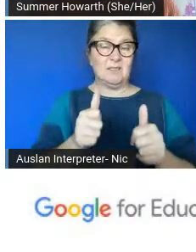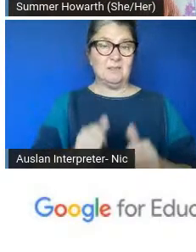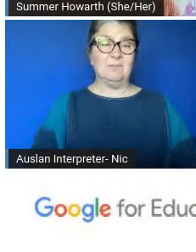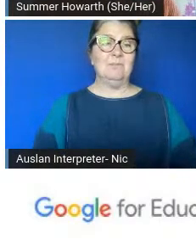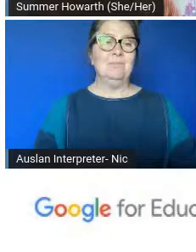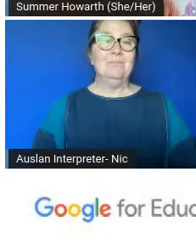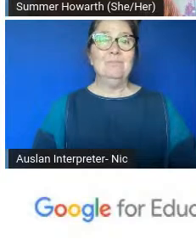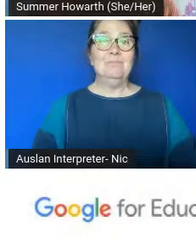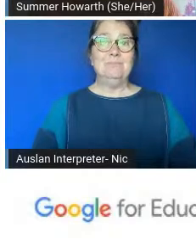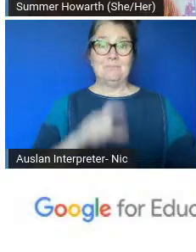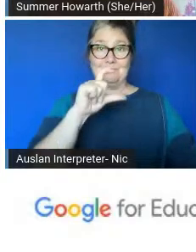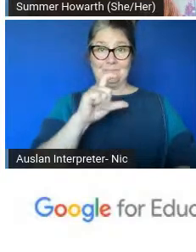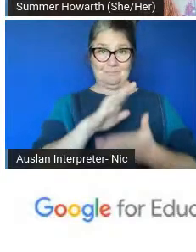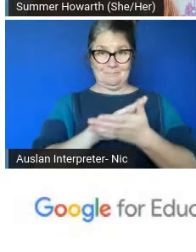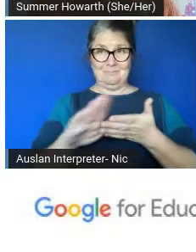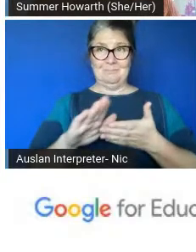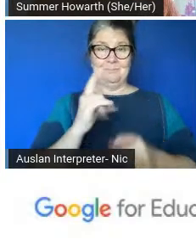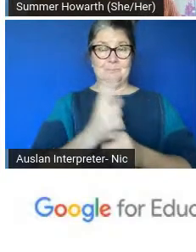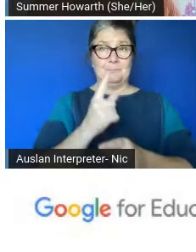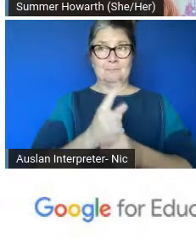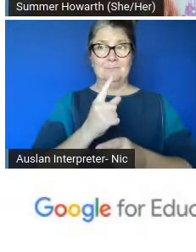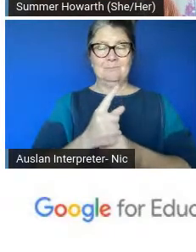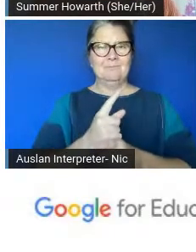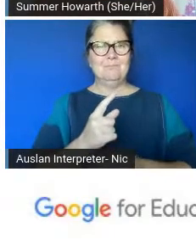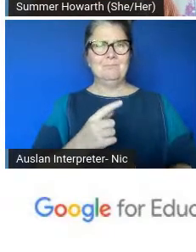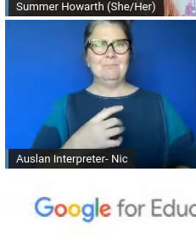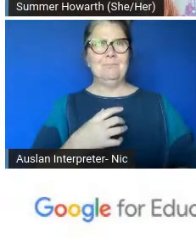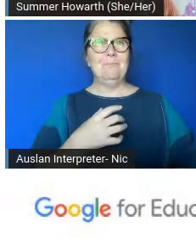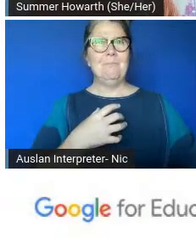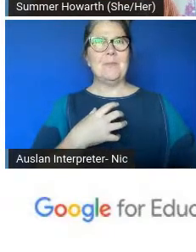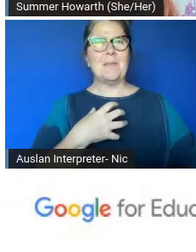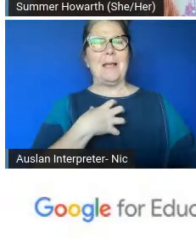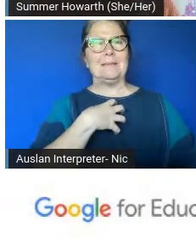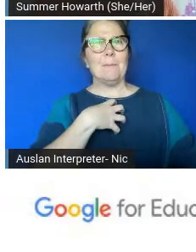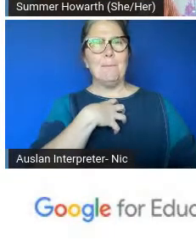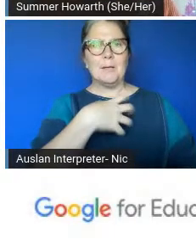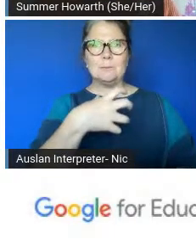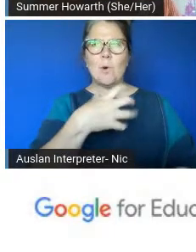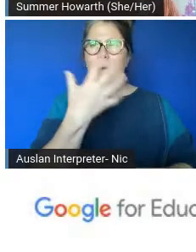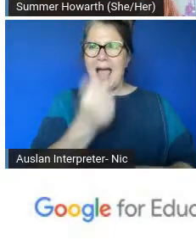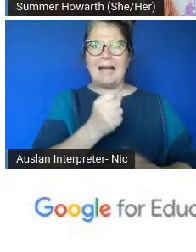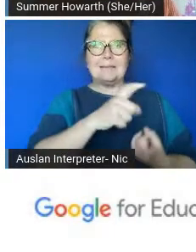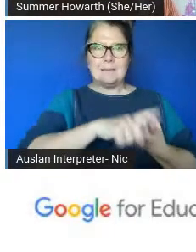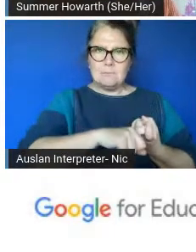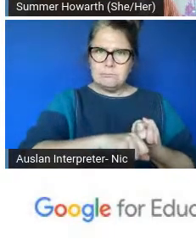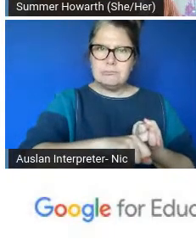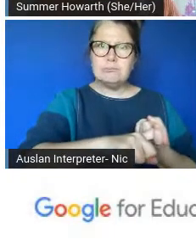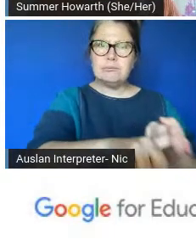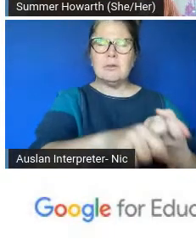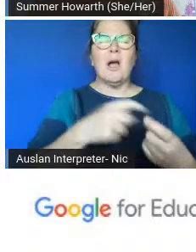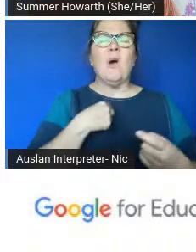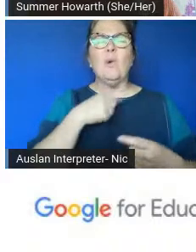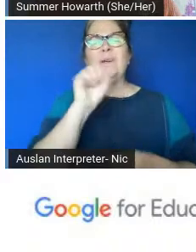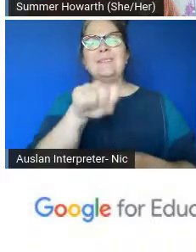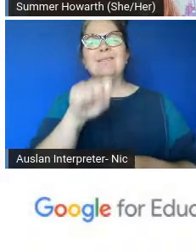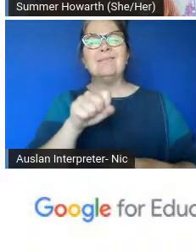more enduring about it. It's not ephemeral. So although I love having spoken